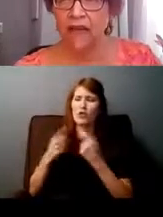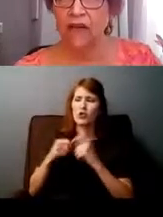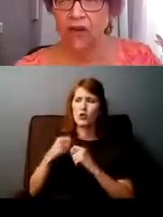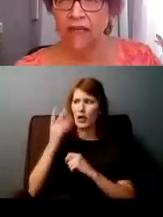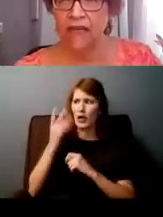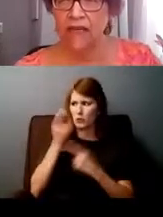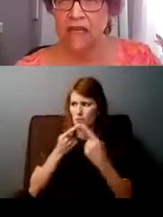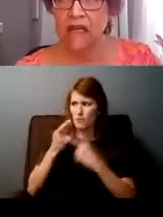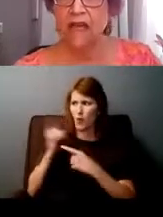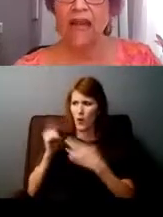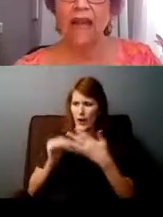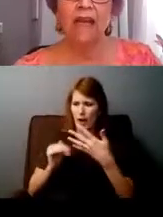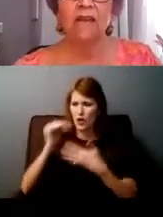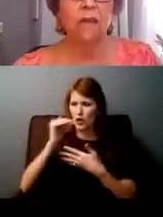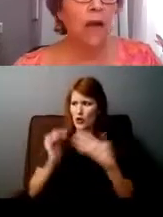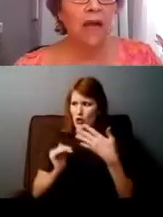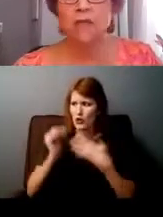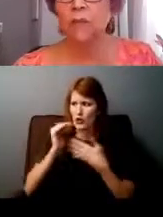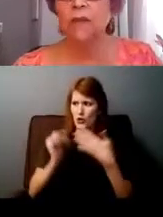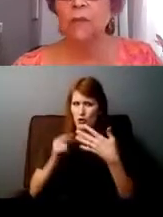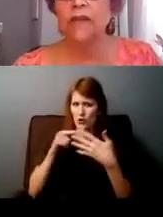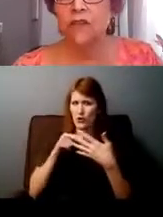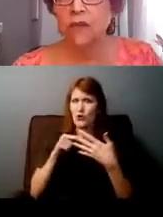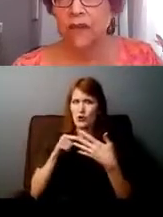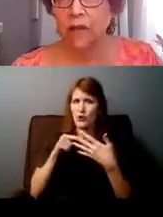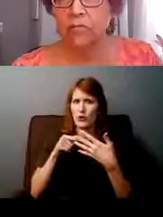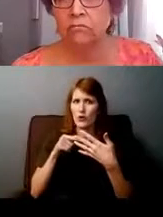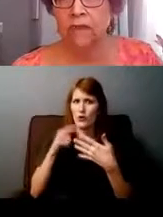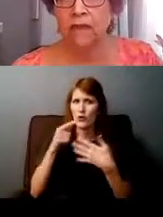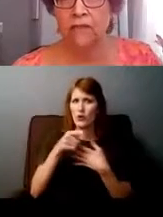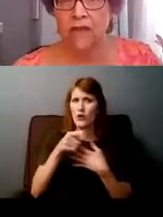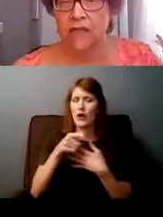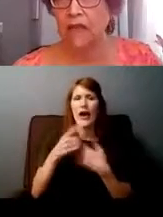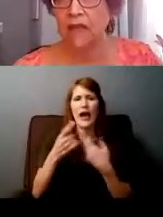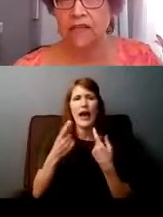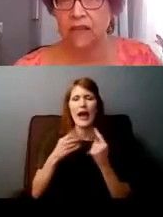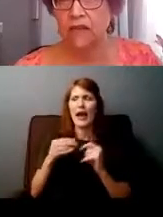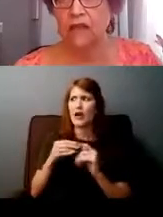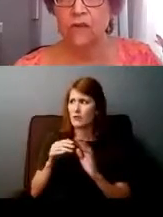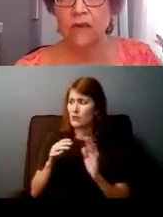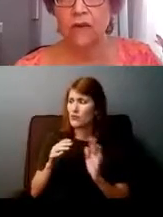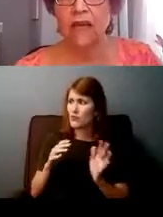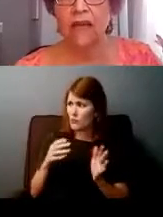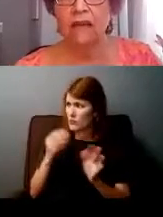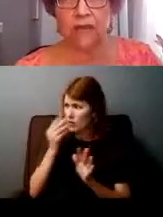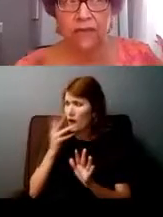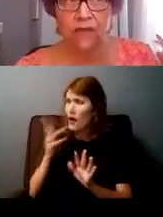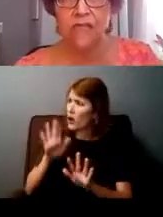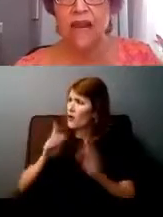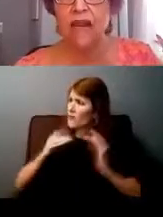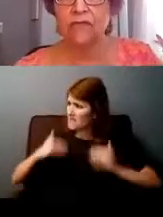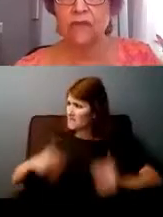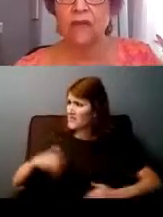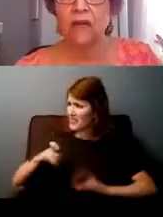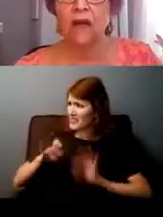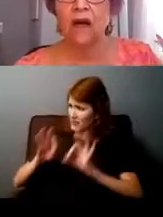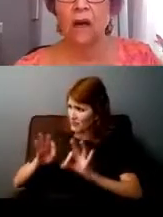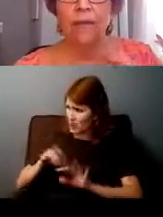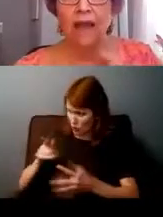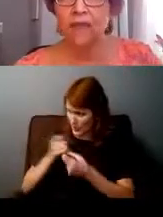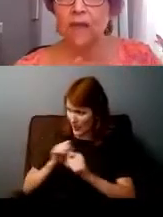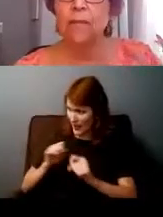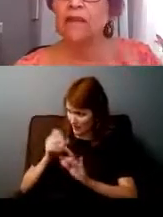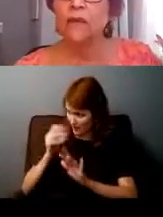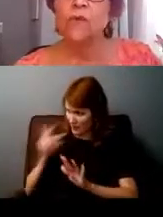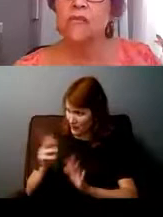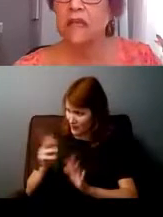that hierarchy and possibly reassure them that the physiological needs are okay, that they're safe,